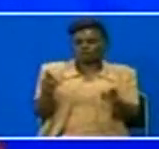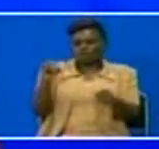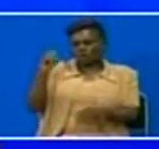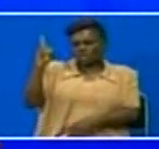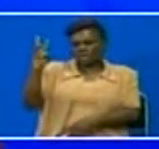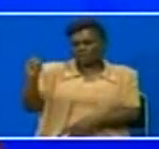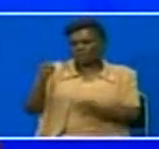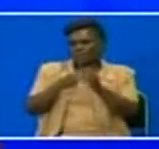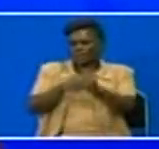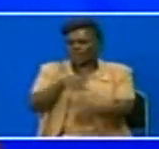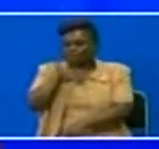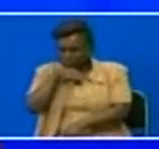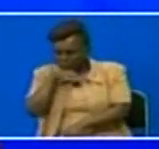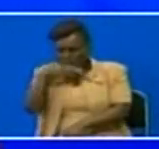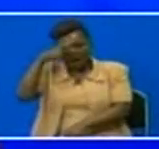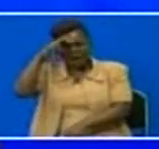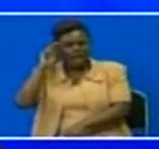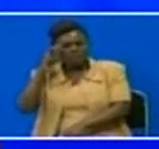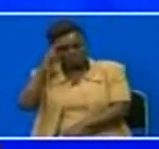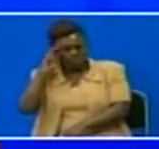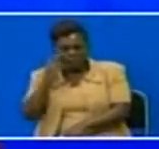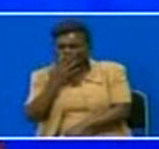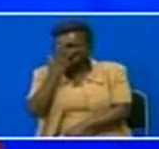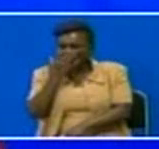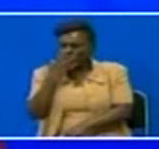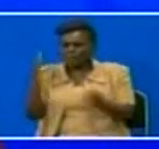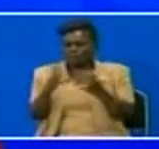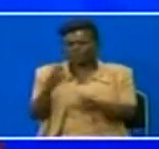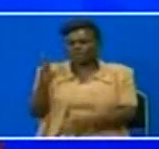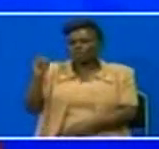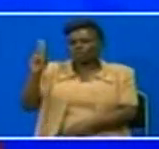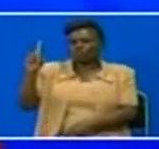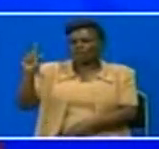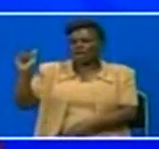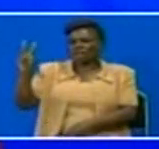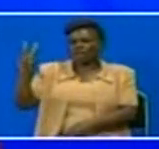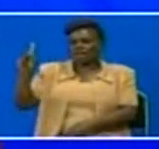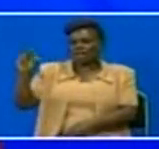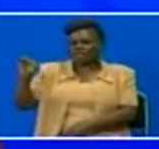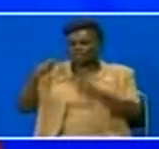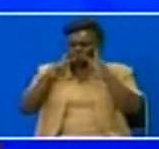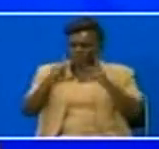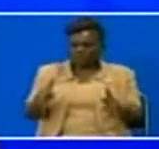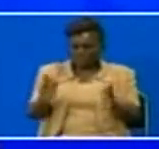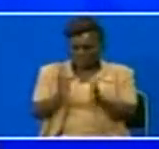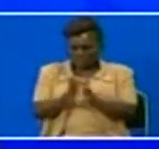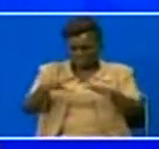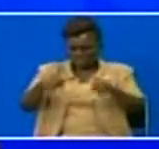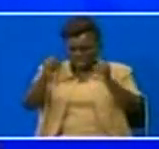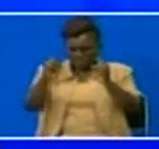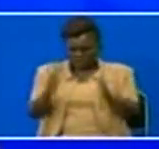leader Raila Odinga, Martha Karua of Narc Kenya, Musalia Mudavadi of Amani National Congress, and the chair of